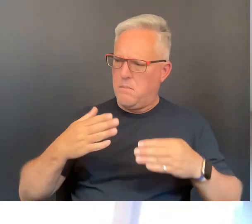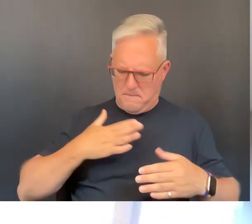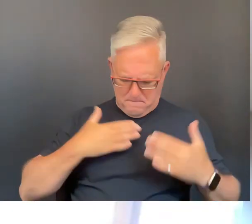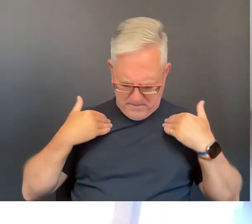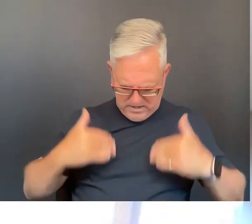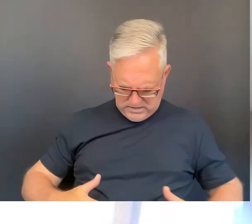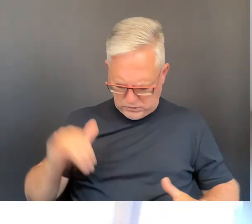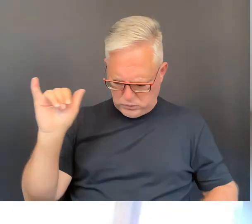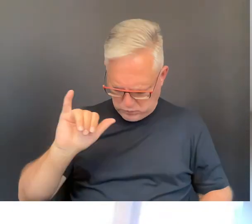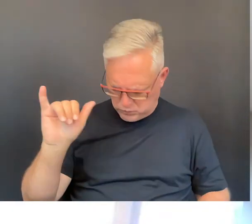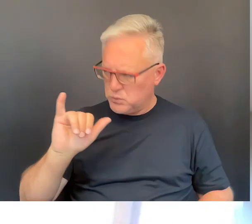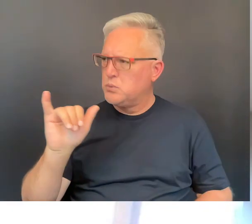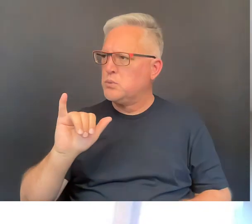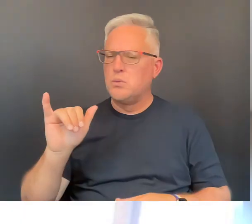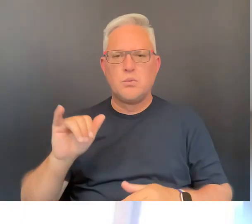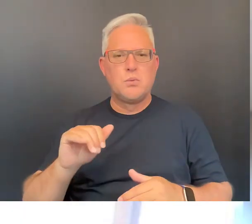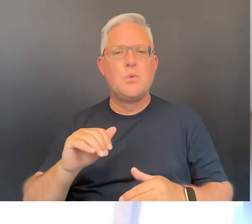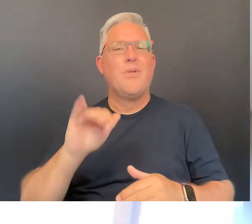my body.